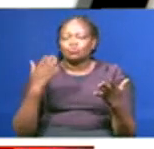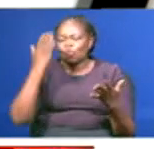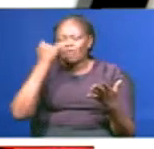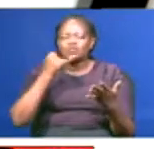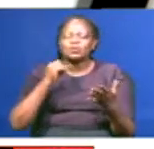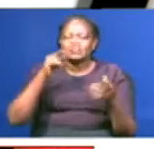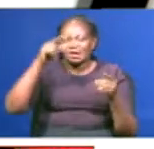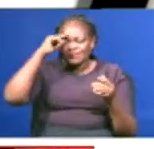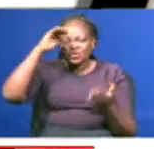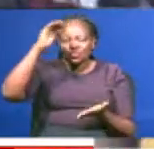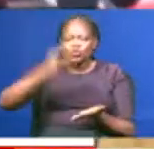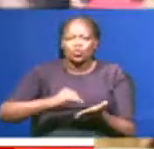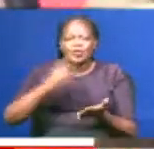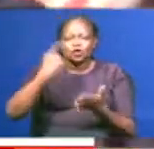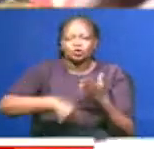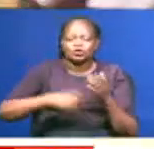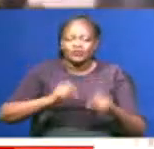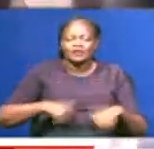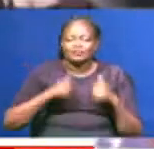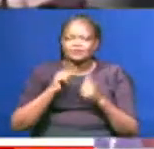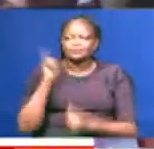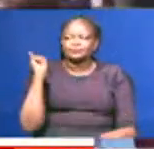of living. Here is that report.